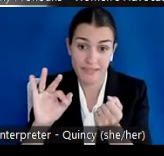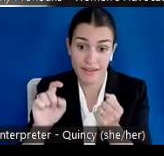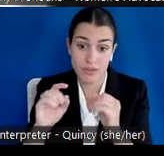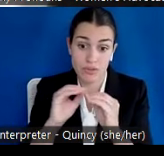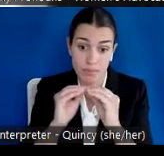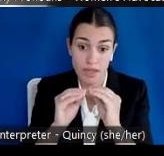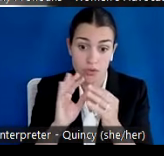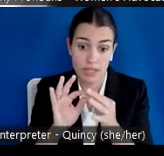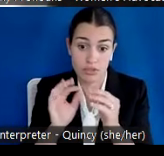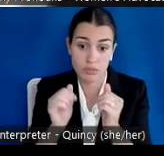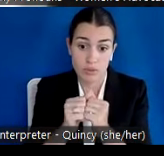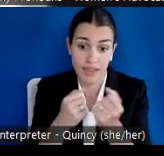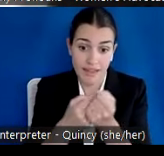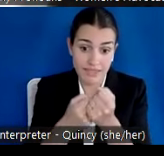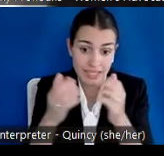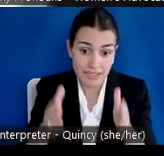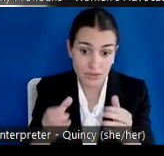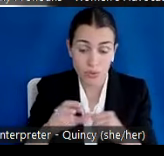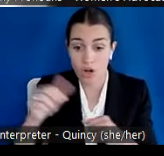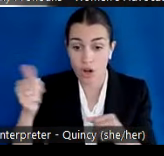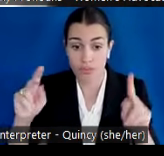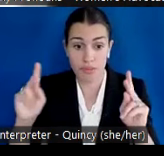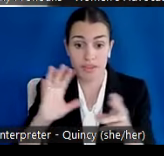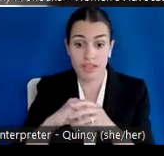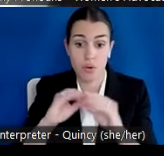relationships with advocates or other people in your organizations.